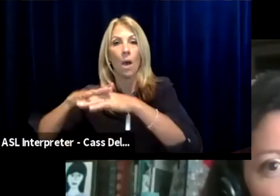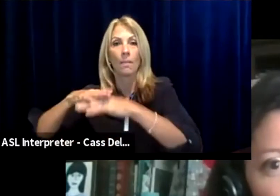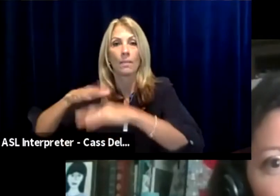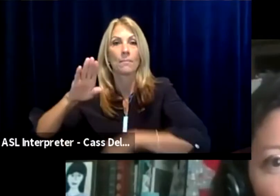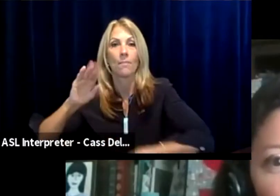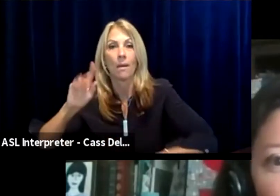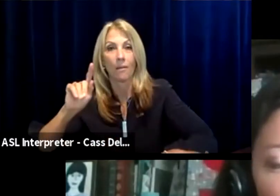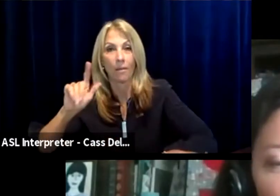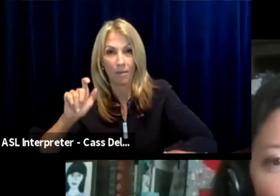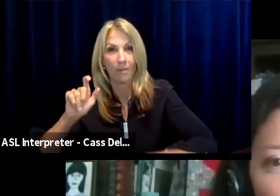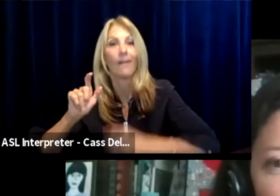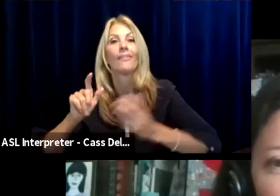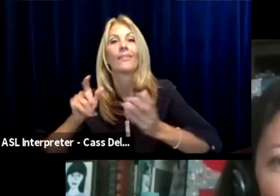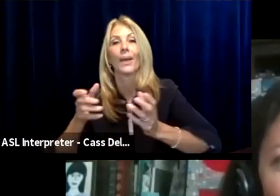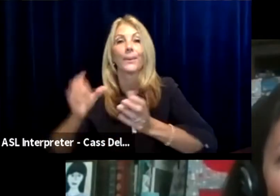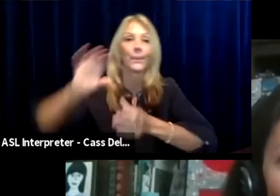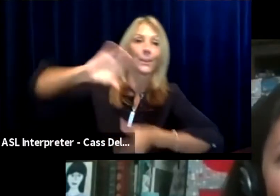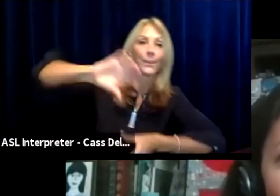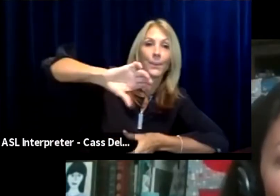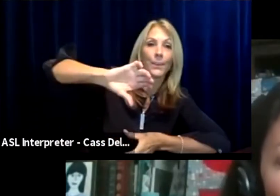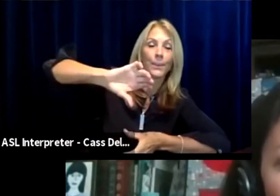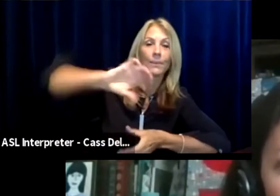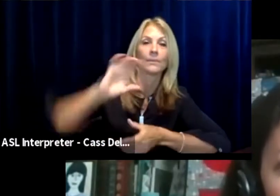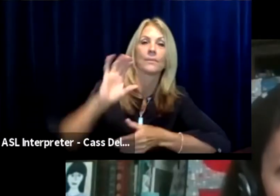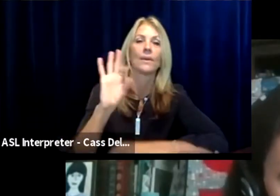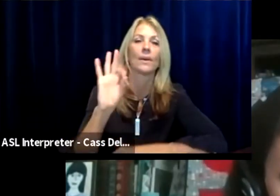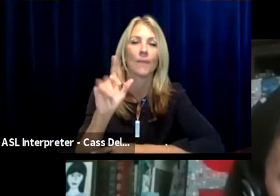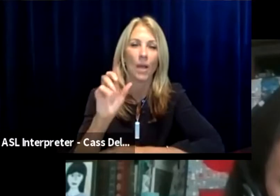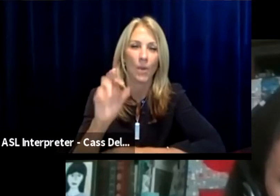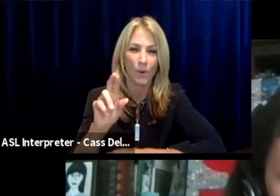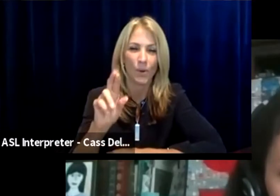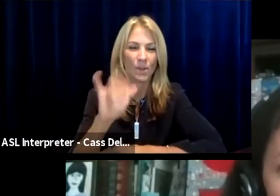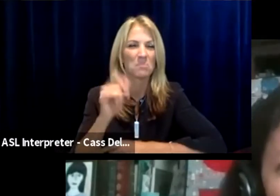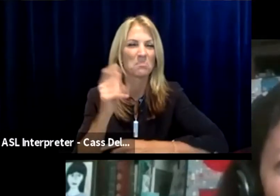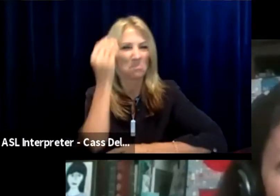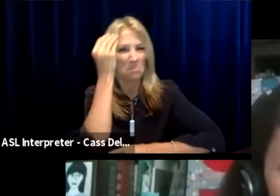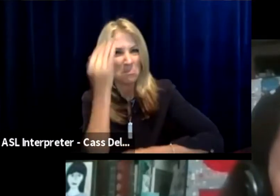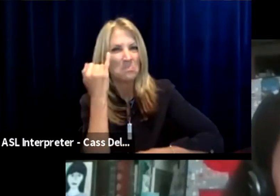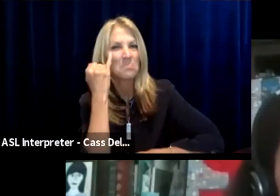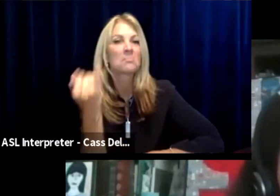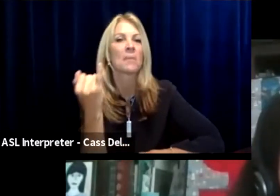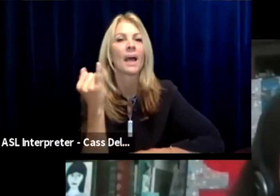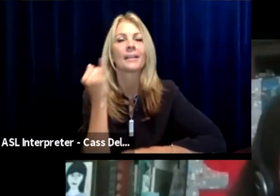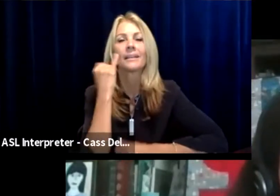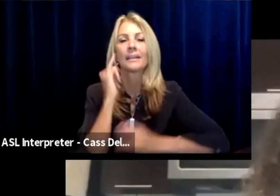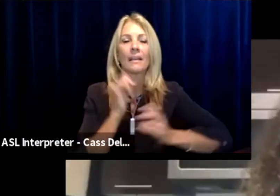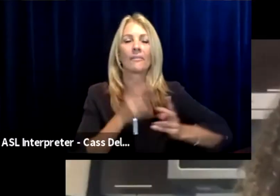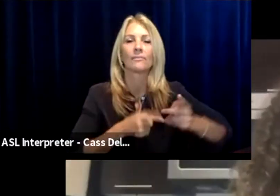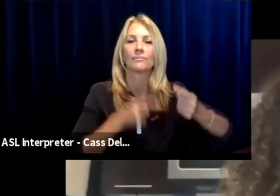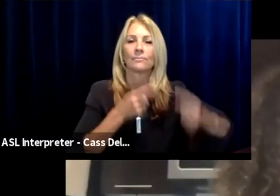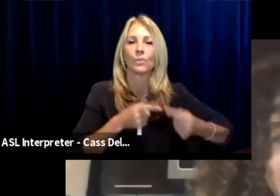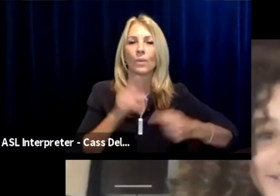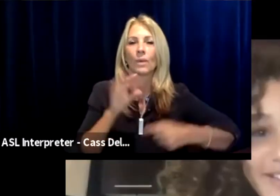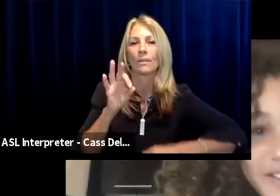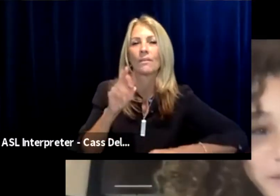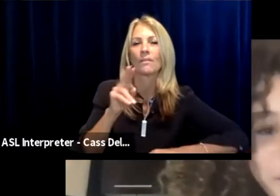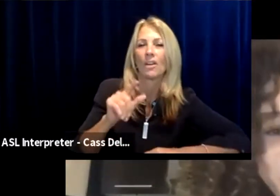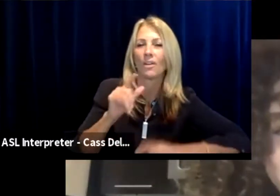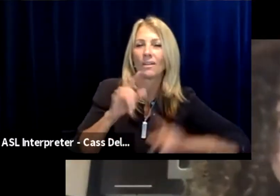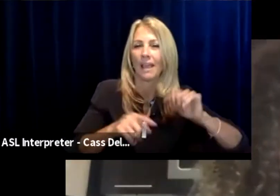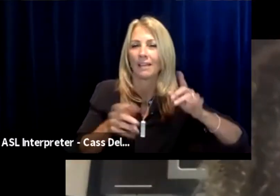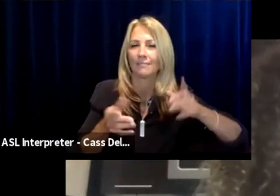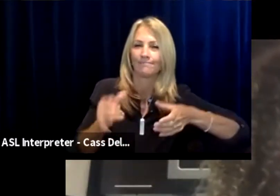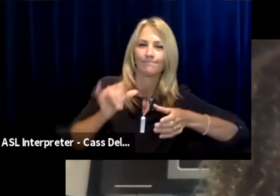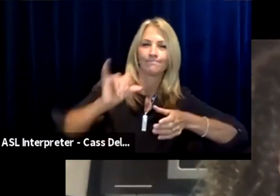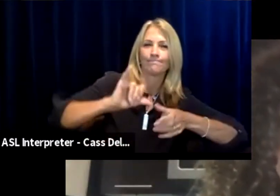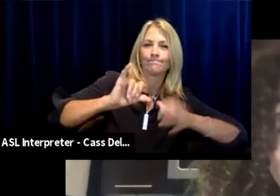the flour. So that's a little trick in case you have trouble with your funnel. I got it. I got it.